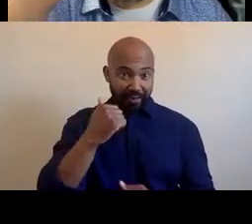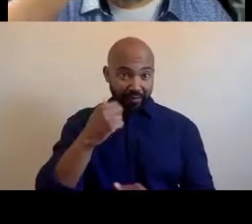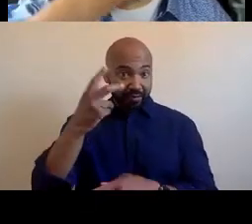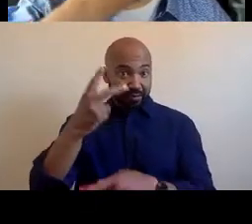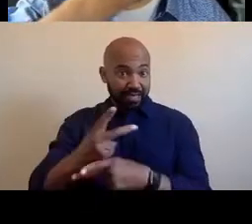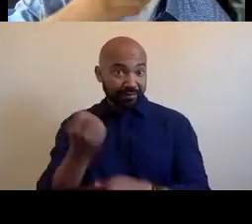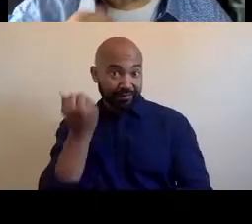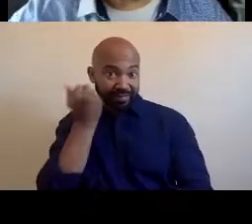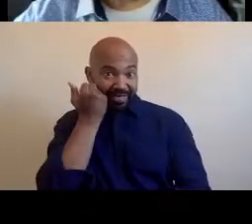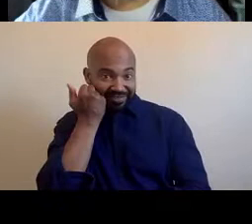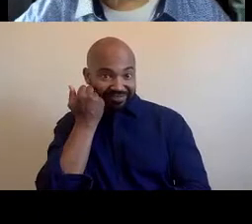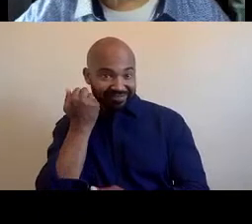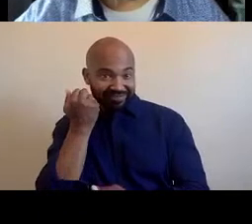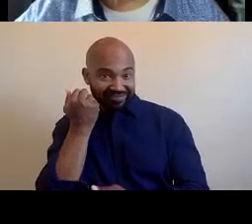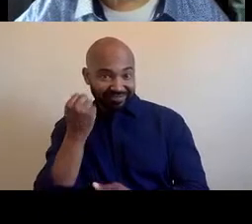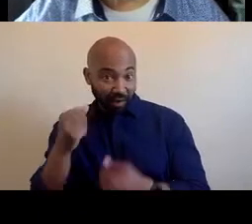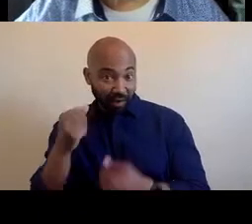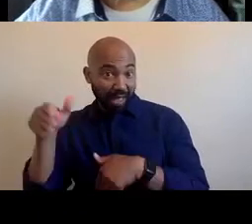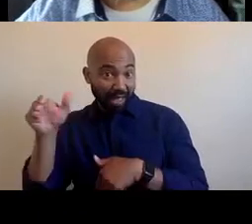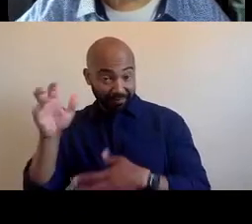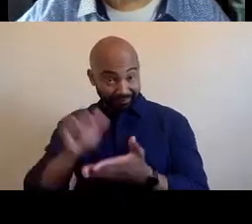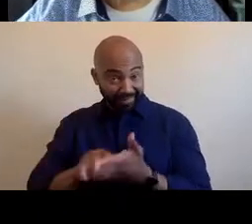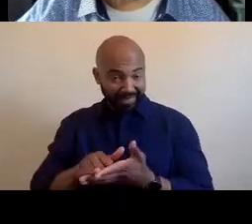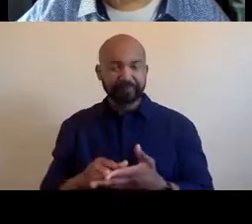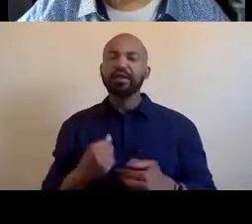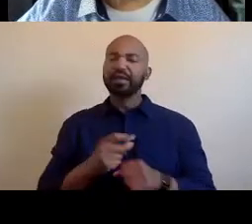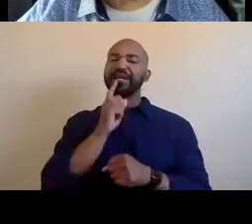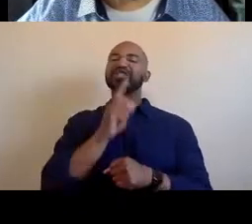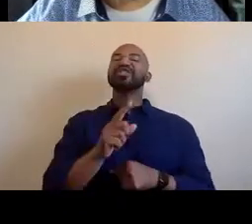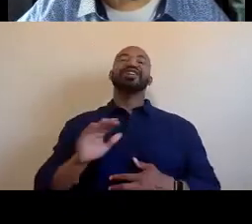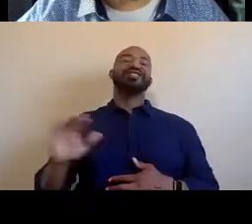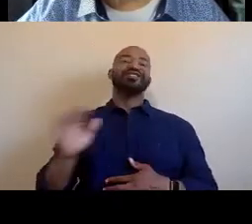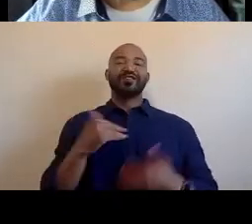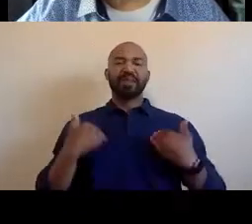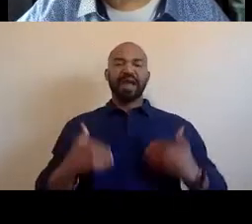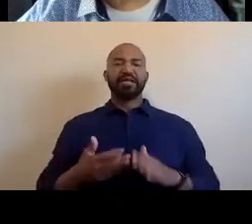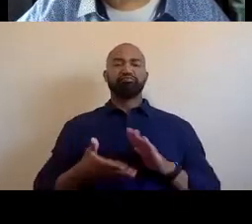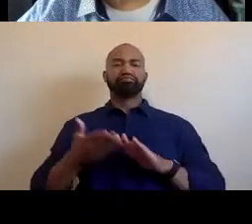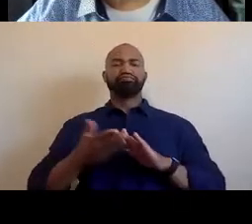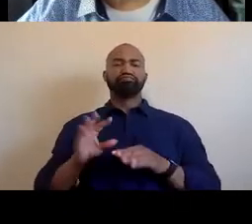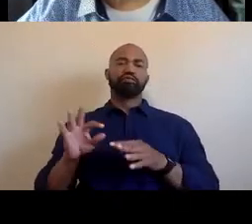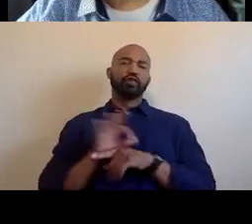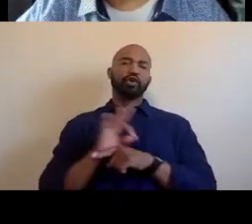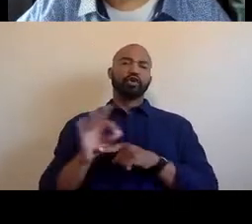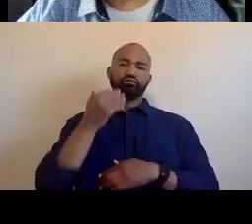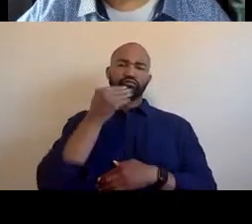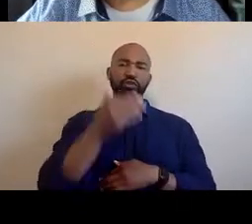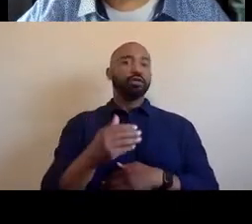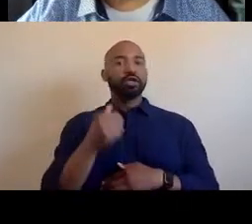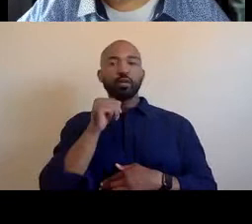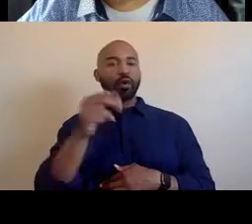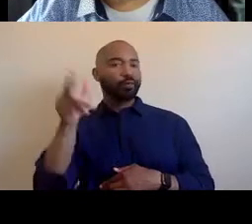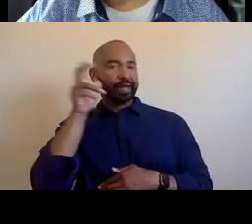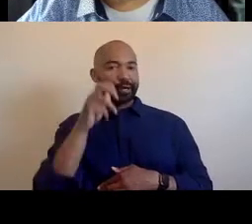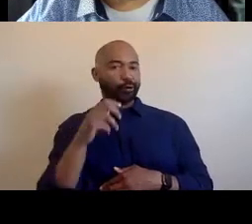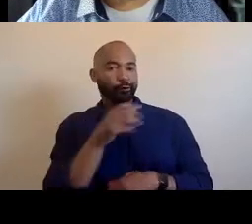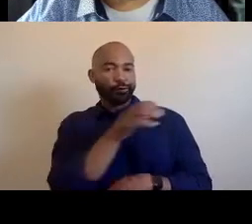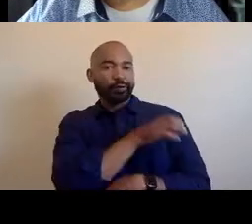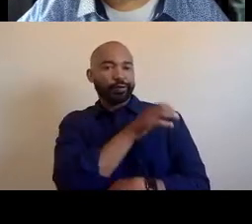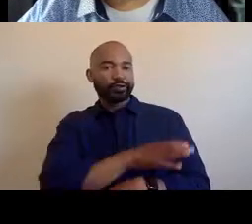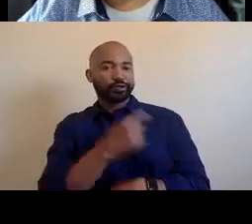body healthy and humming along so that you're less prone to hear any clinician say that's bad for you or that's good for you or whatnot.